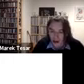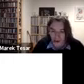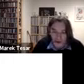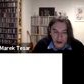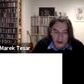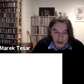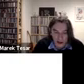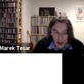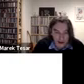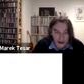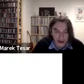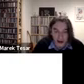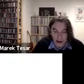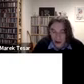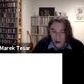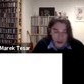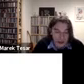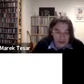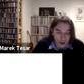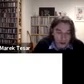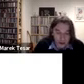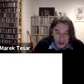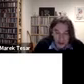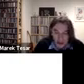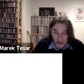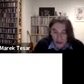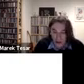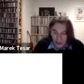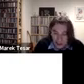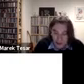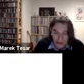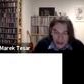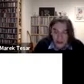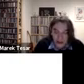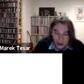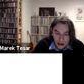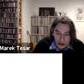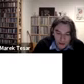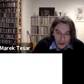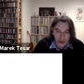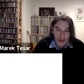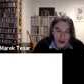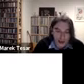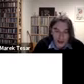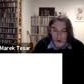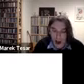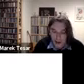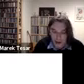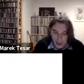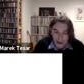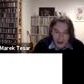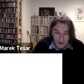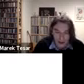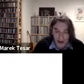at Ryerson University, Ontario, Canada. She is the former director at the school and the principal investigator of the Social Sciences and